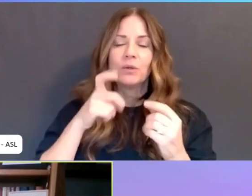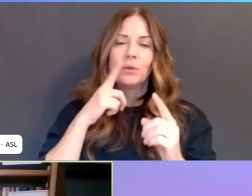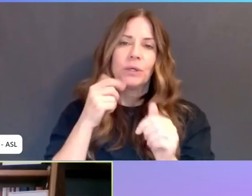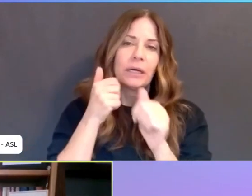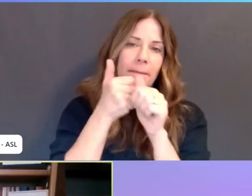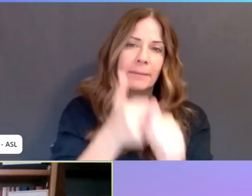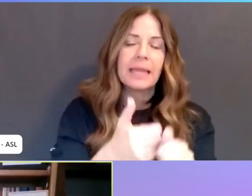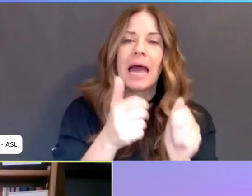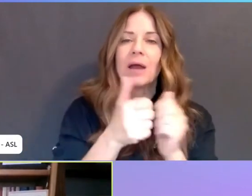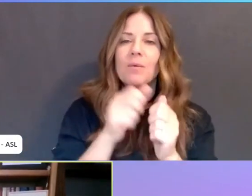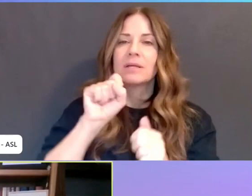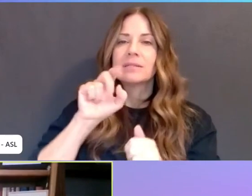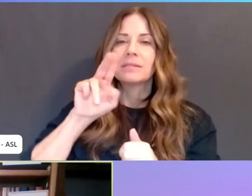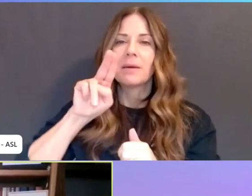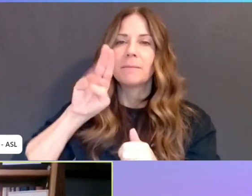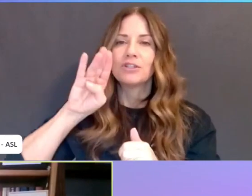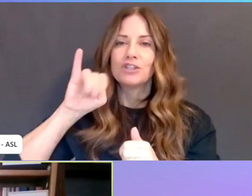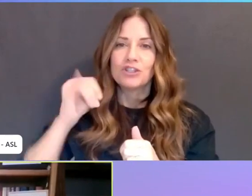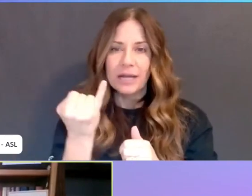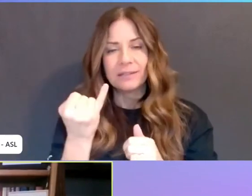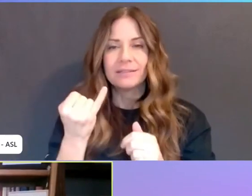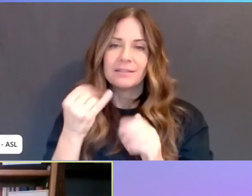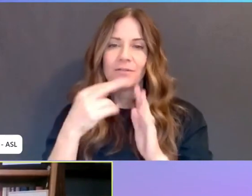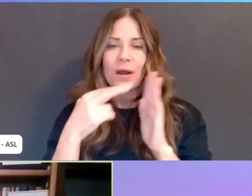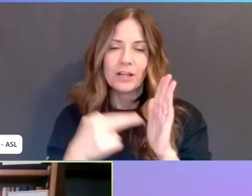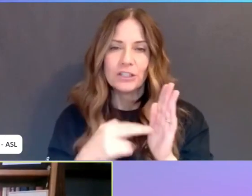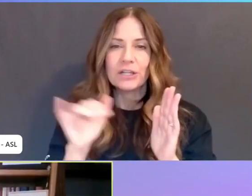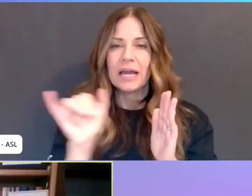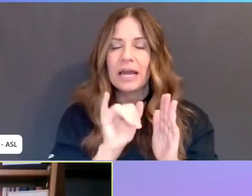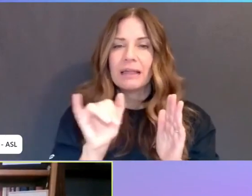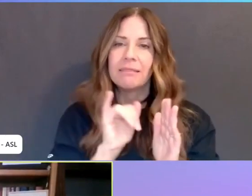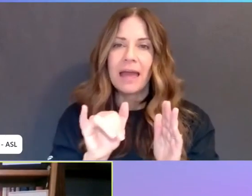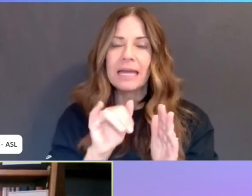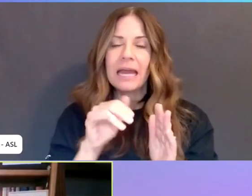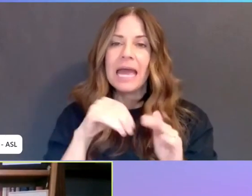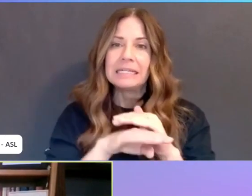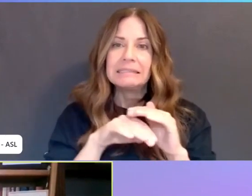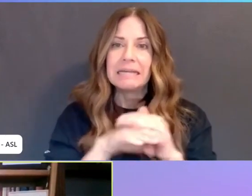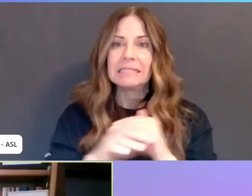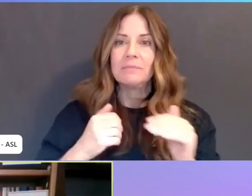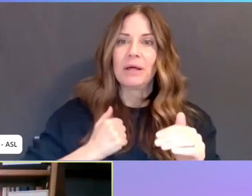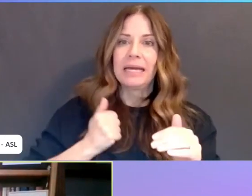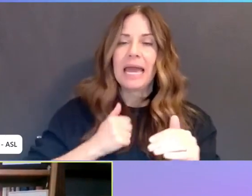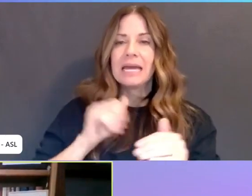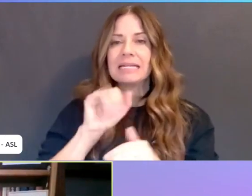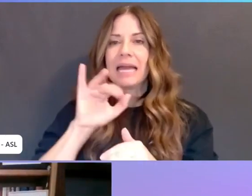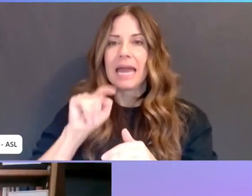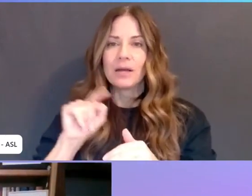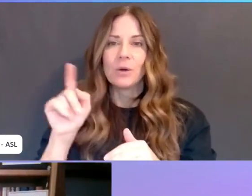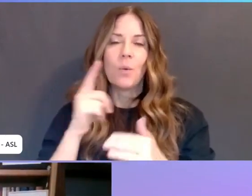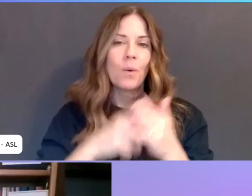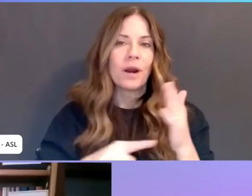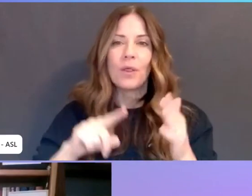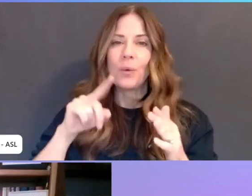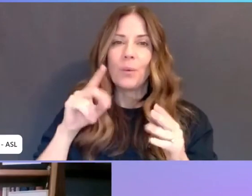with subjective regulation like Accessible Canada Act? What are the worst starting points?